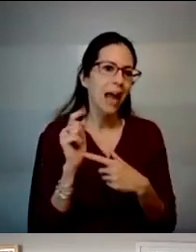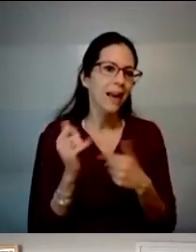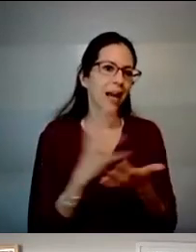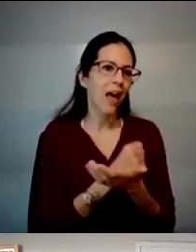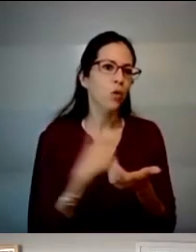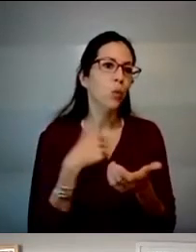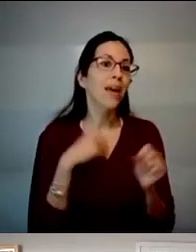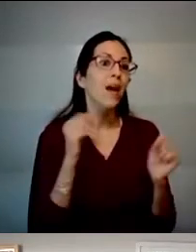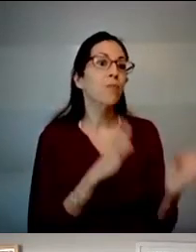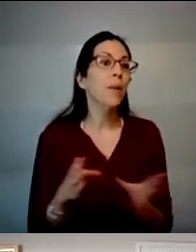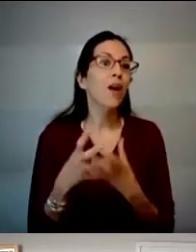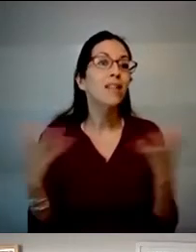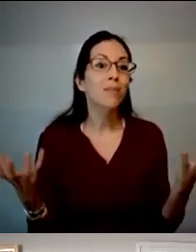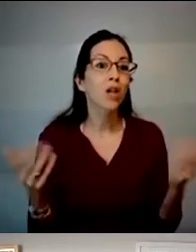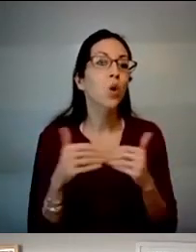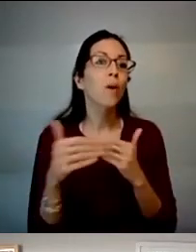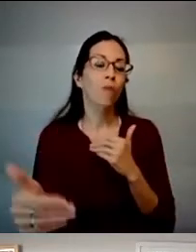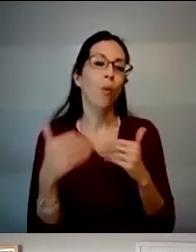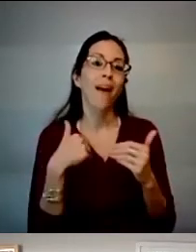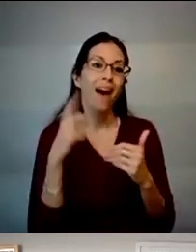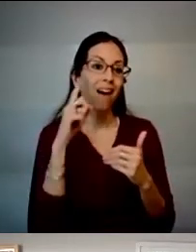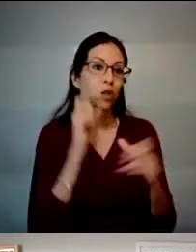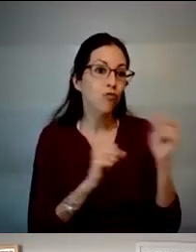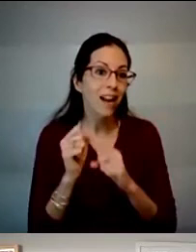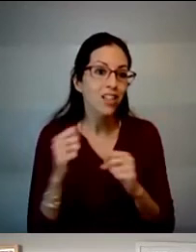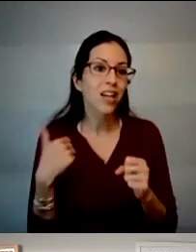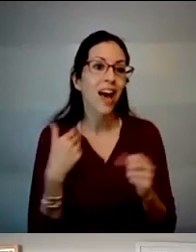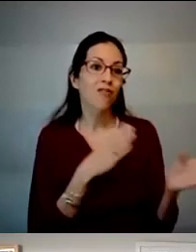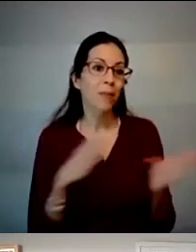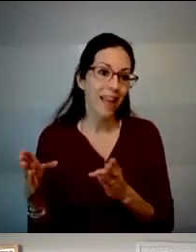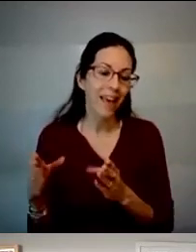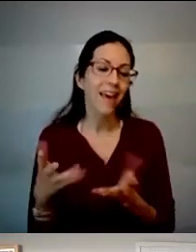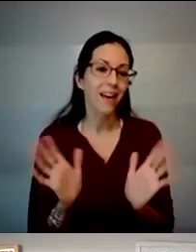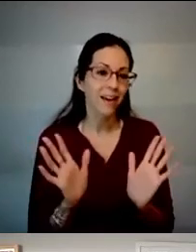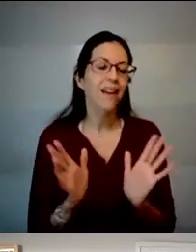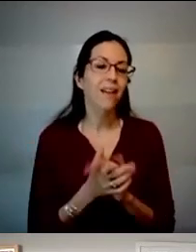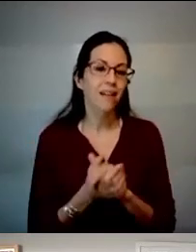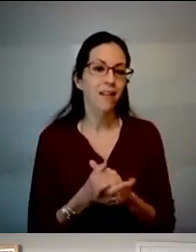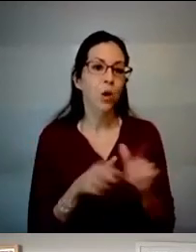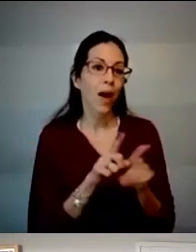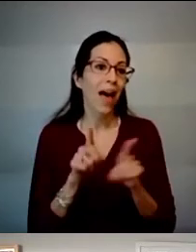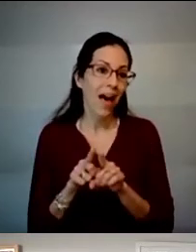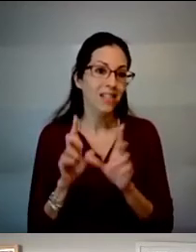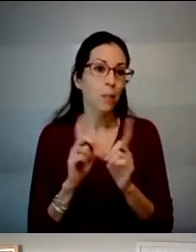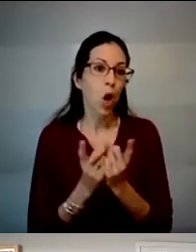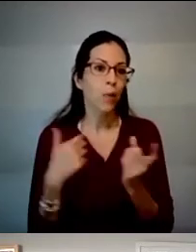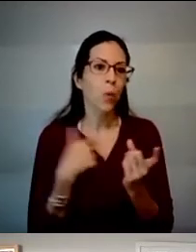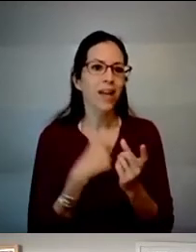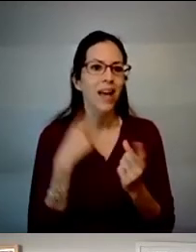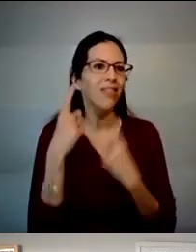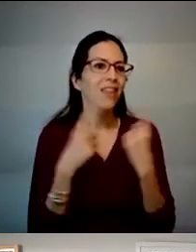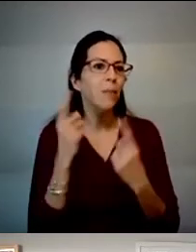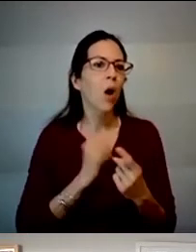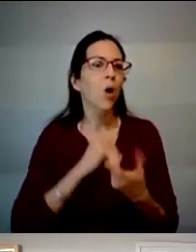have a strategy and a plan so we know, you know, how we're going to approach partners and how we're, as a department, thinking about our overall development